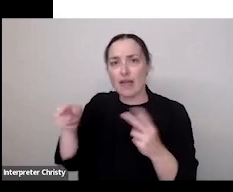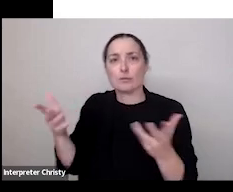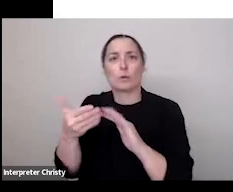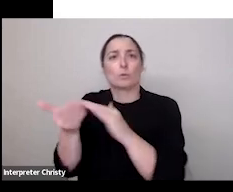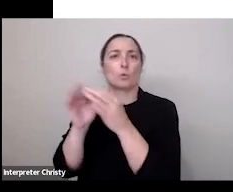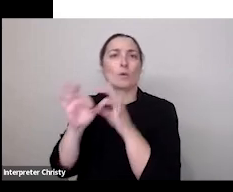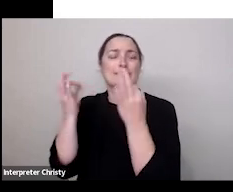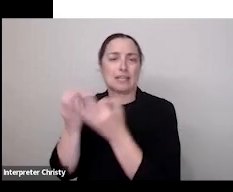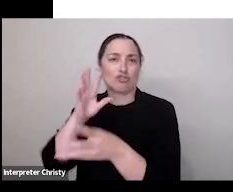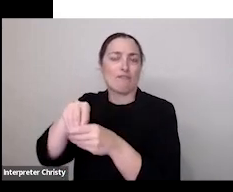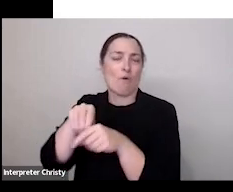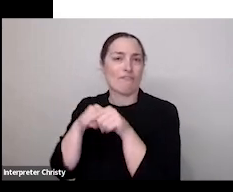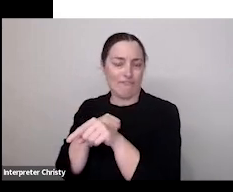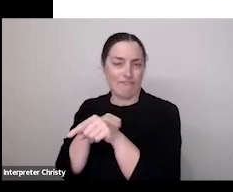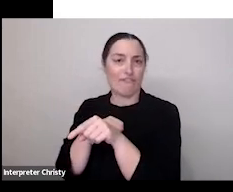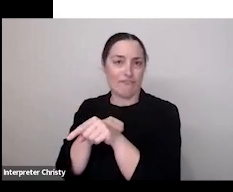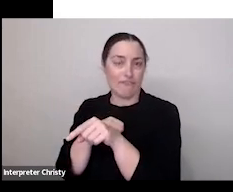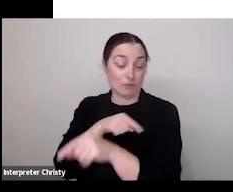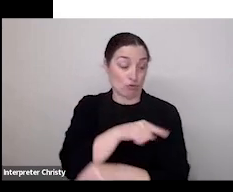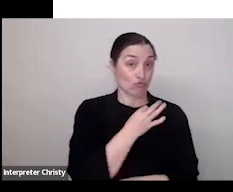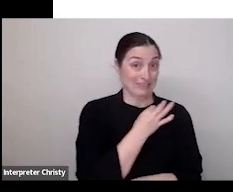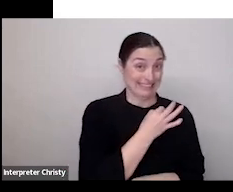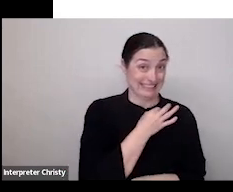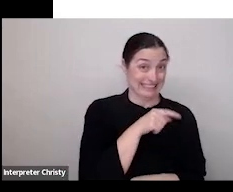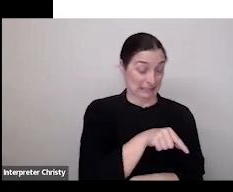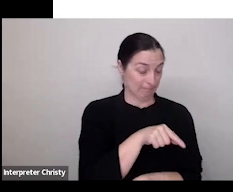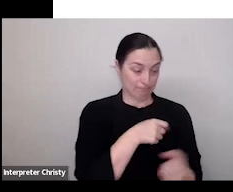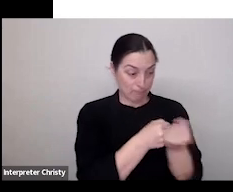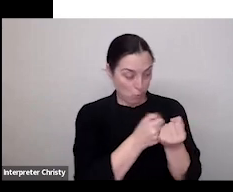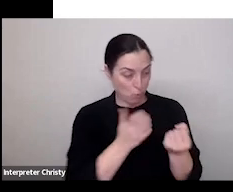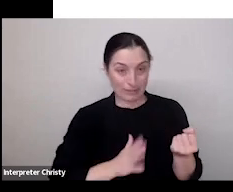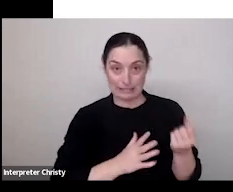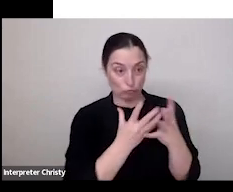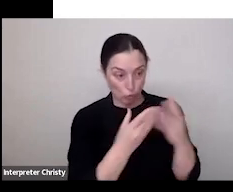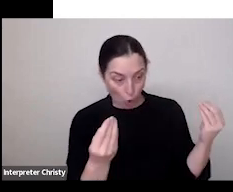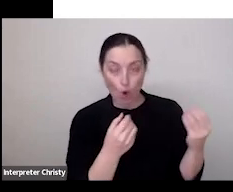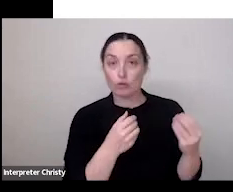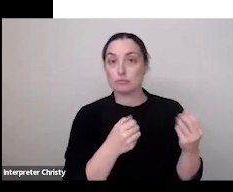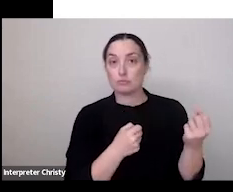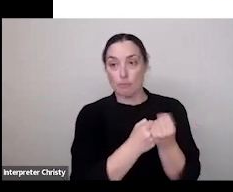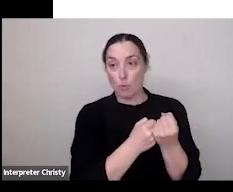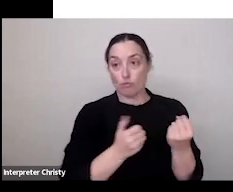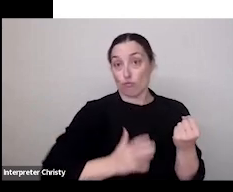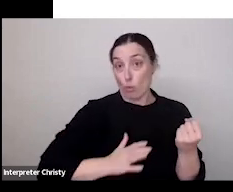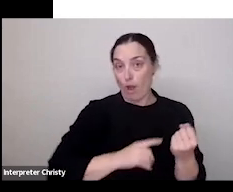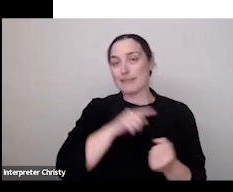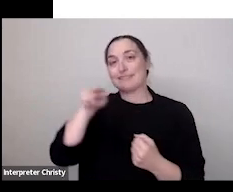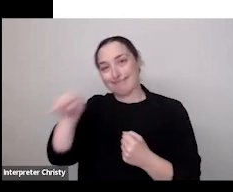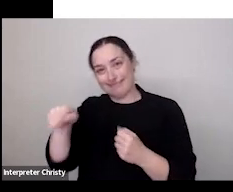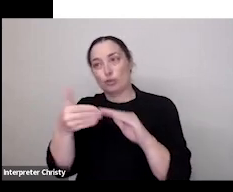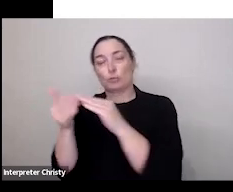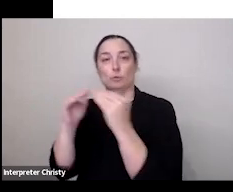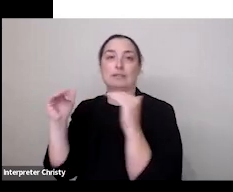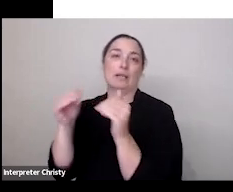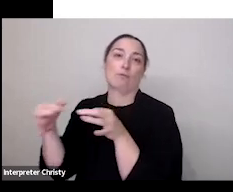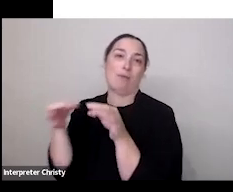in translating the risks that people face, their unmet support needs and their support requirements into community level planning, and a